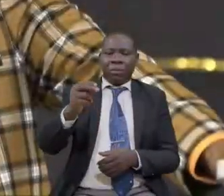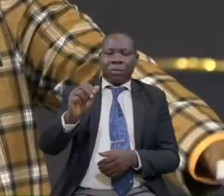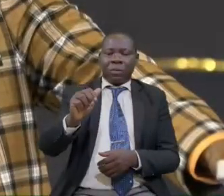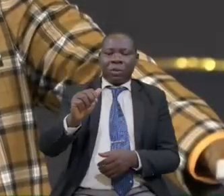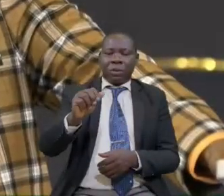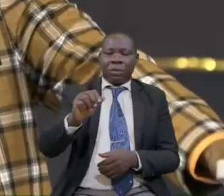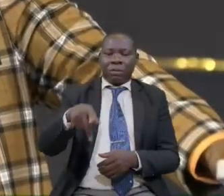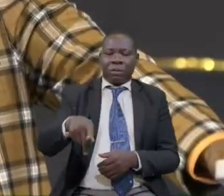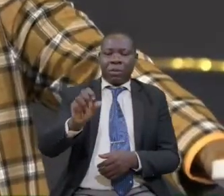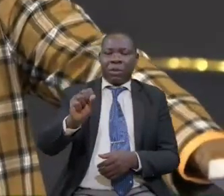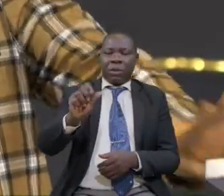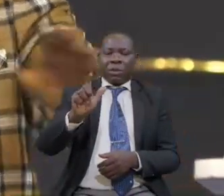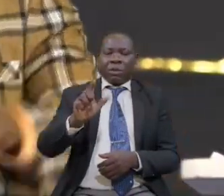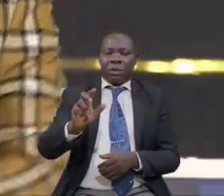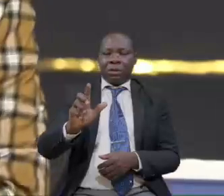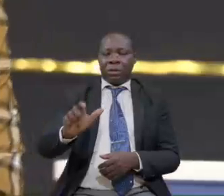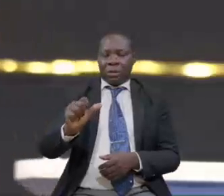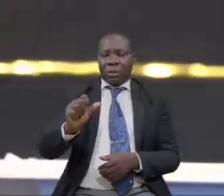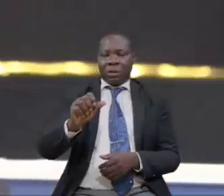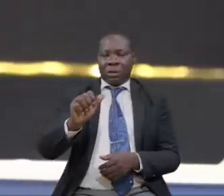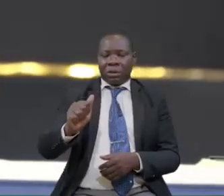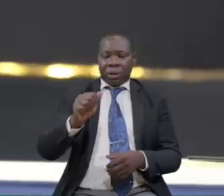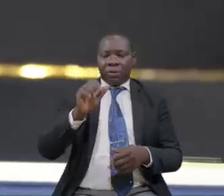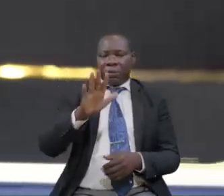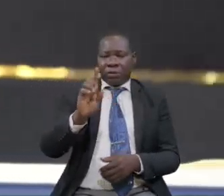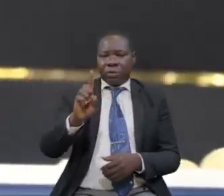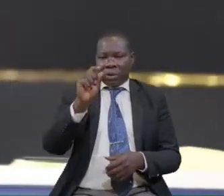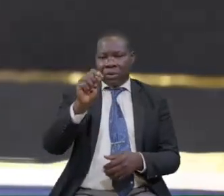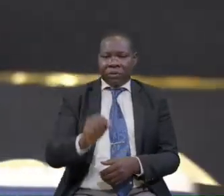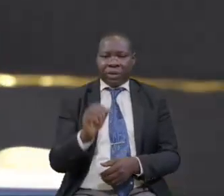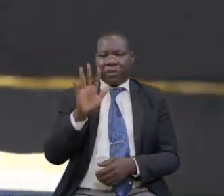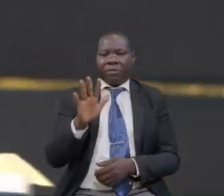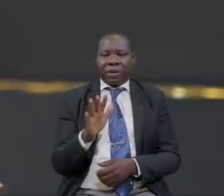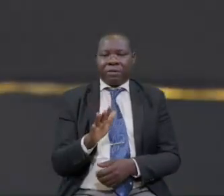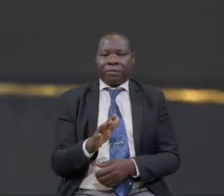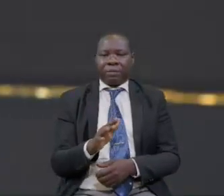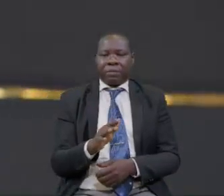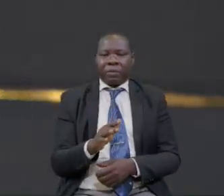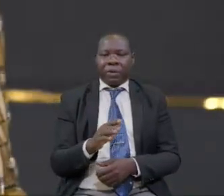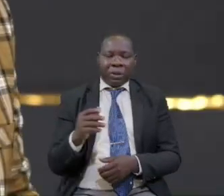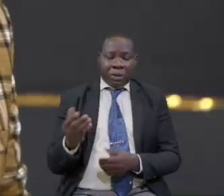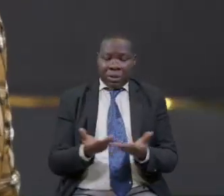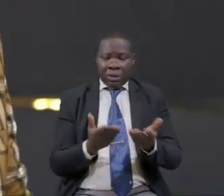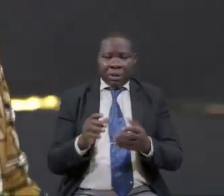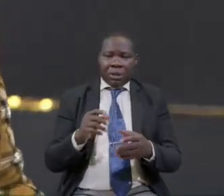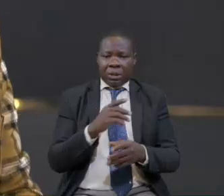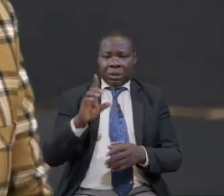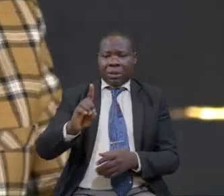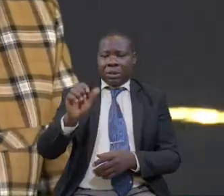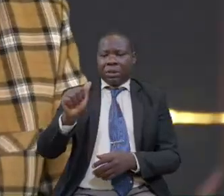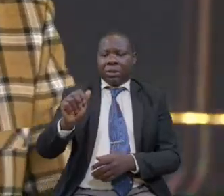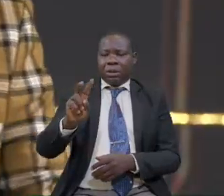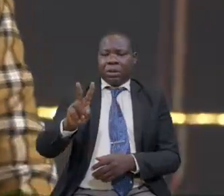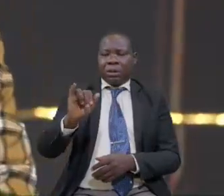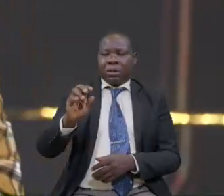Psalm 51, we're looking at verse 5. Here David, a king, we